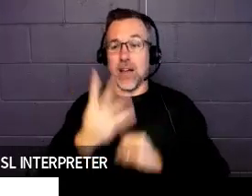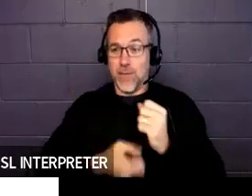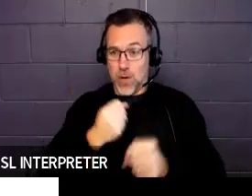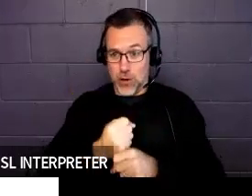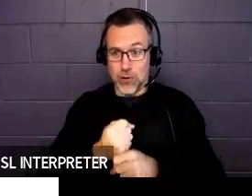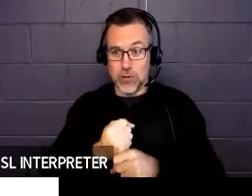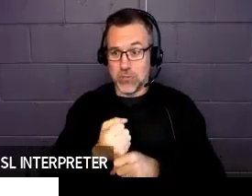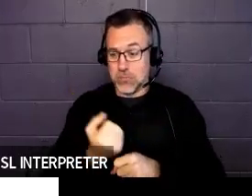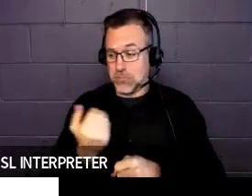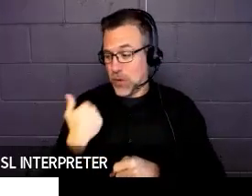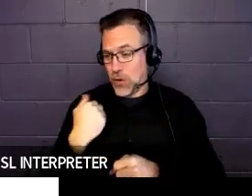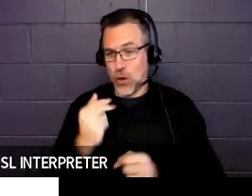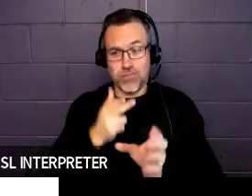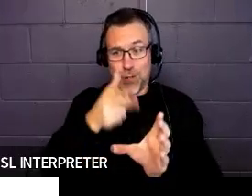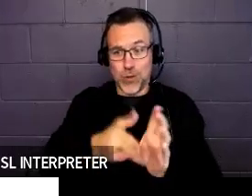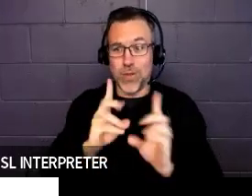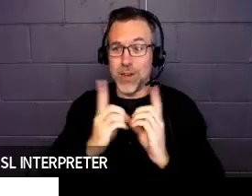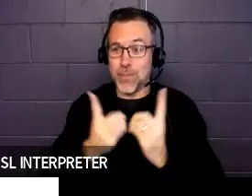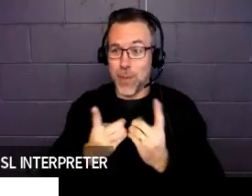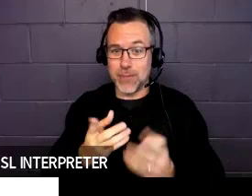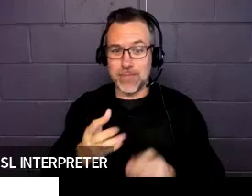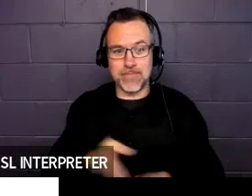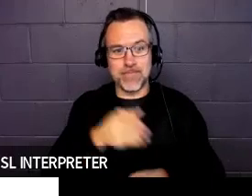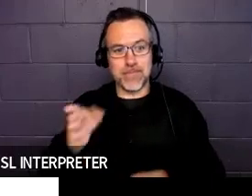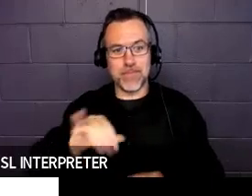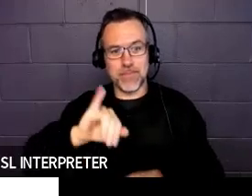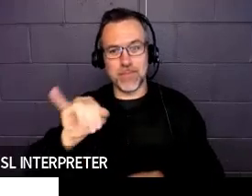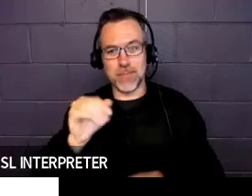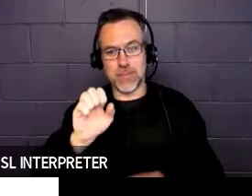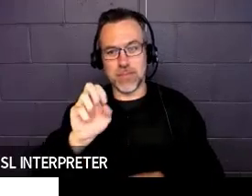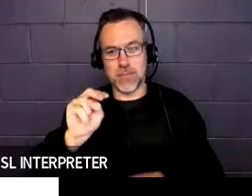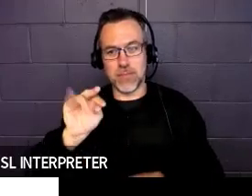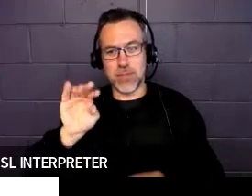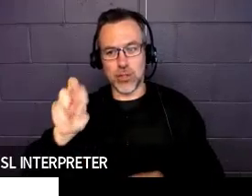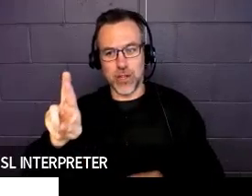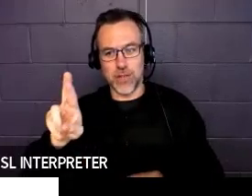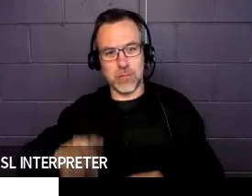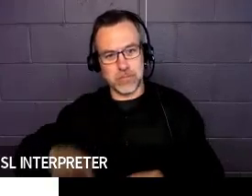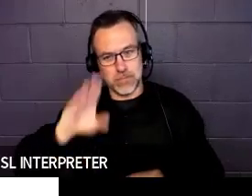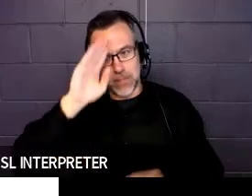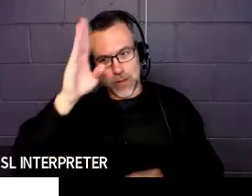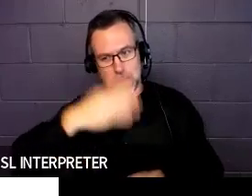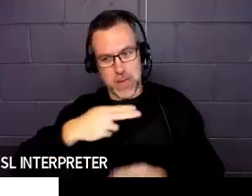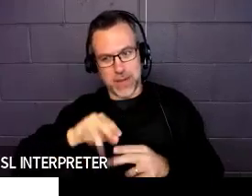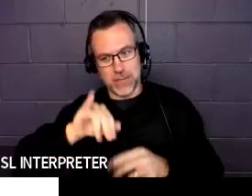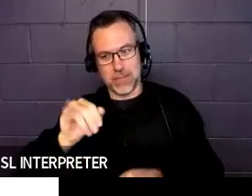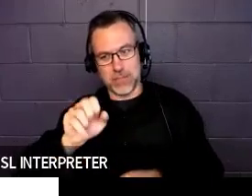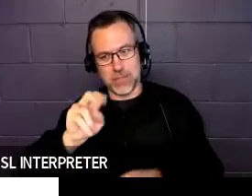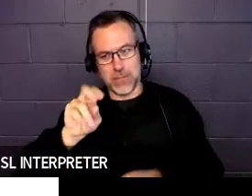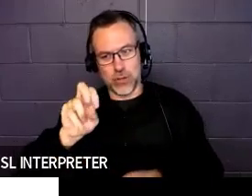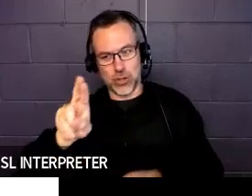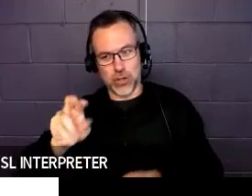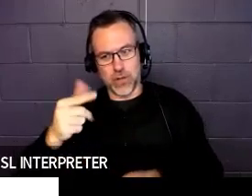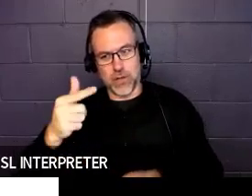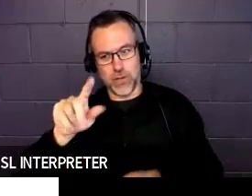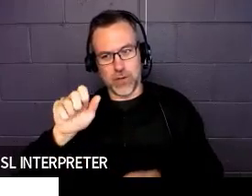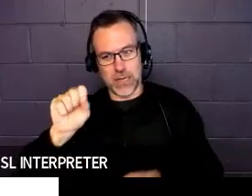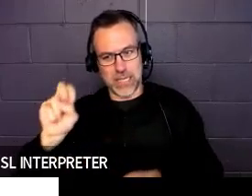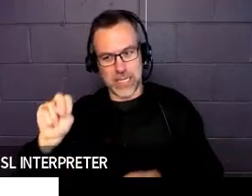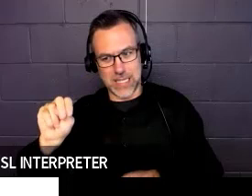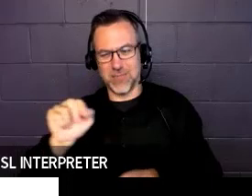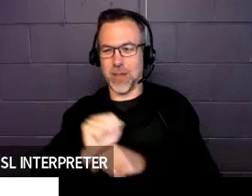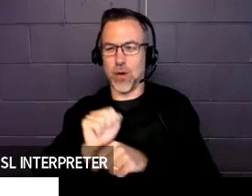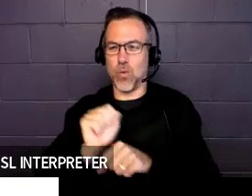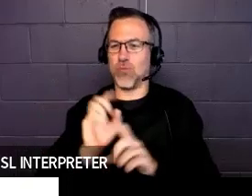department. Thanks. And Jennifer. I'm Jennifer Gleason. I have been with the department about a year and a